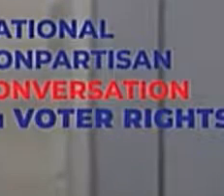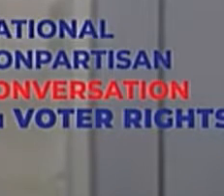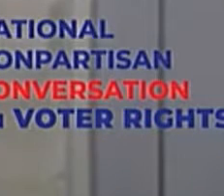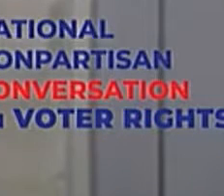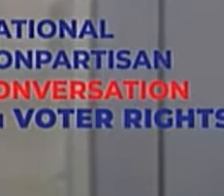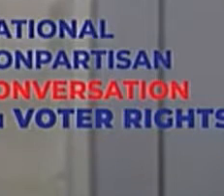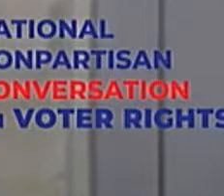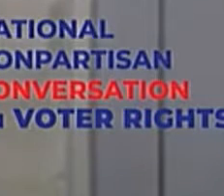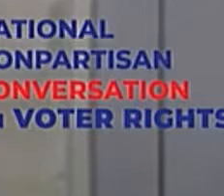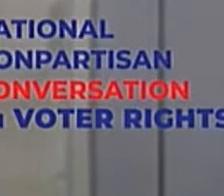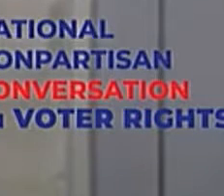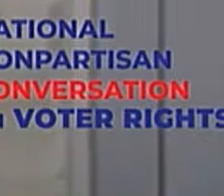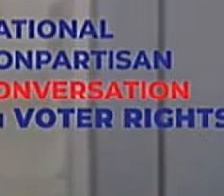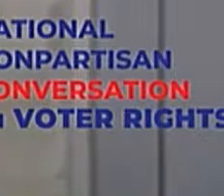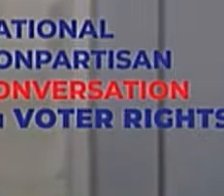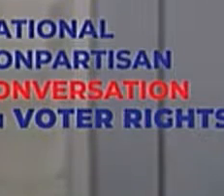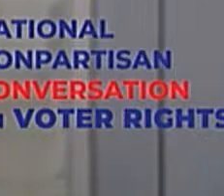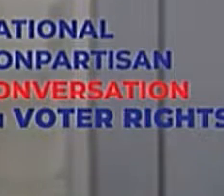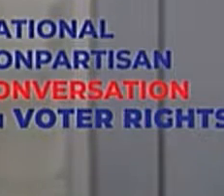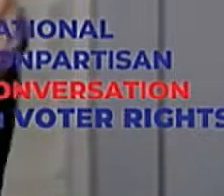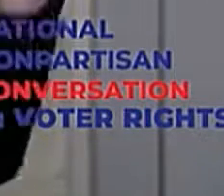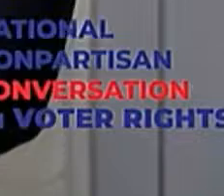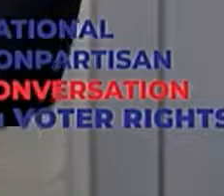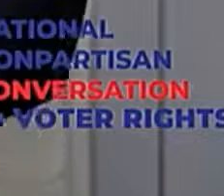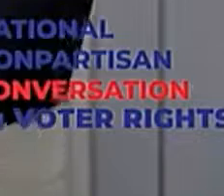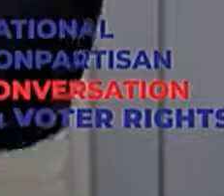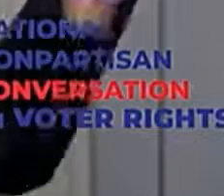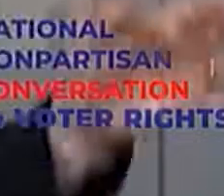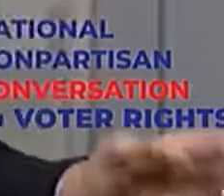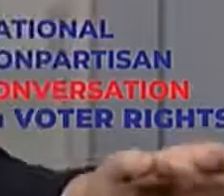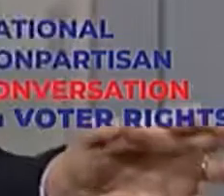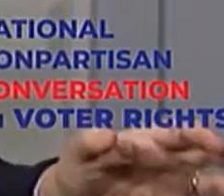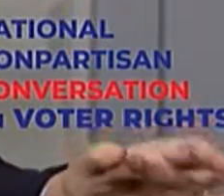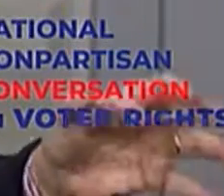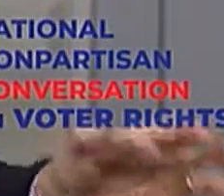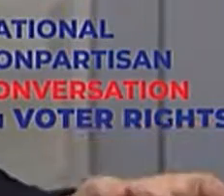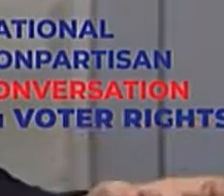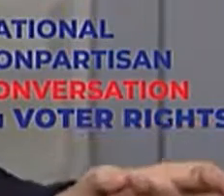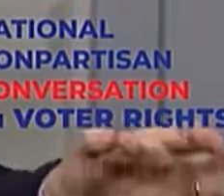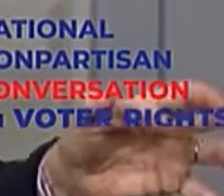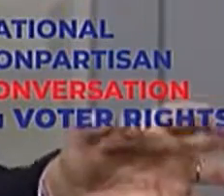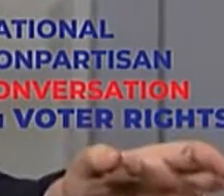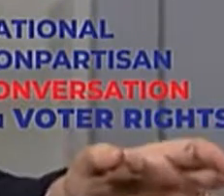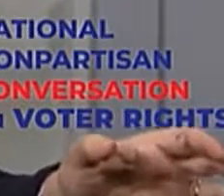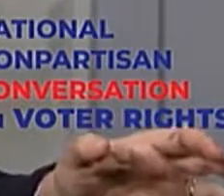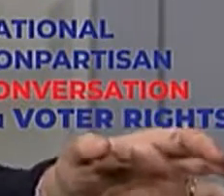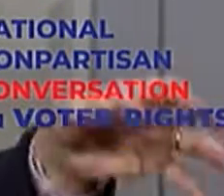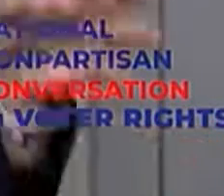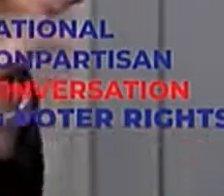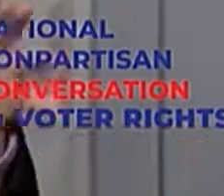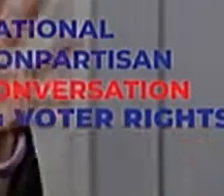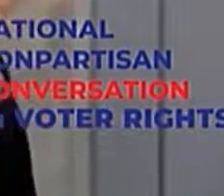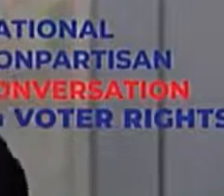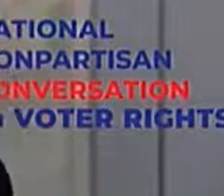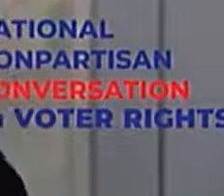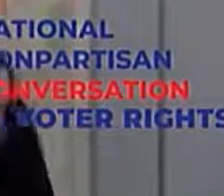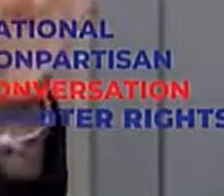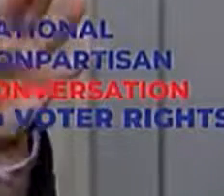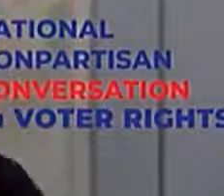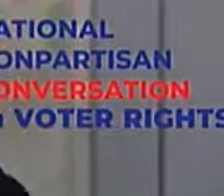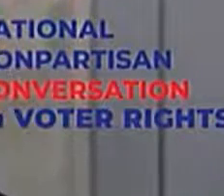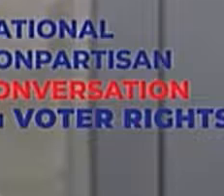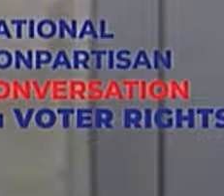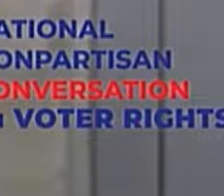sky. And by the way, on TV, maybe you couldn't see it, but there was still spray paint at the bottom of the columns and in front of the